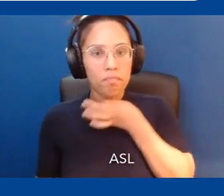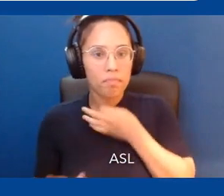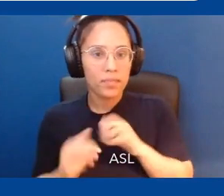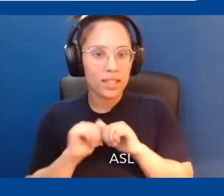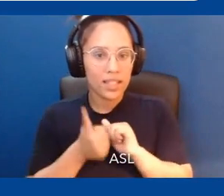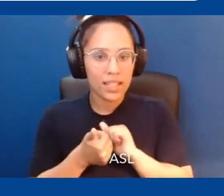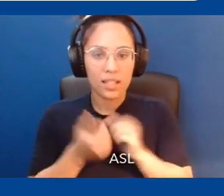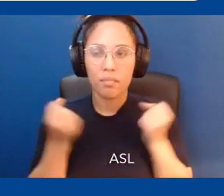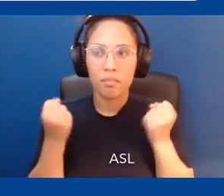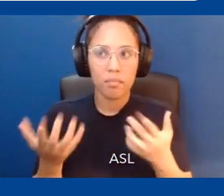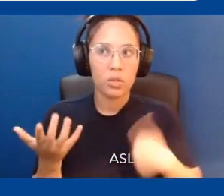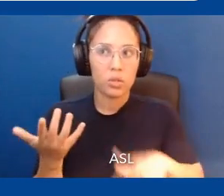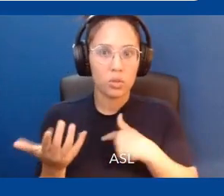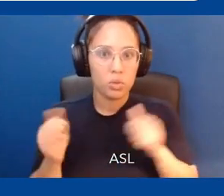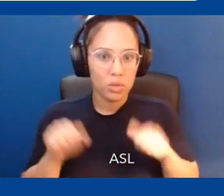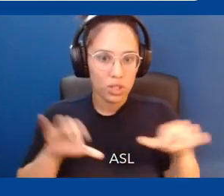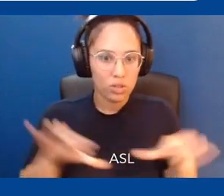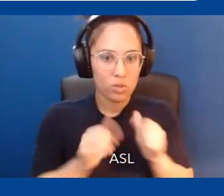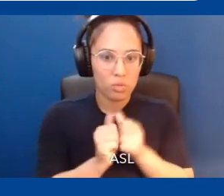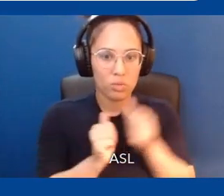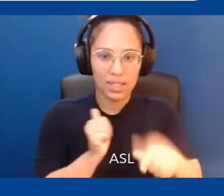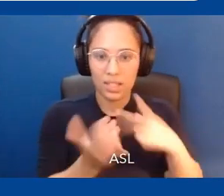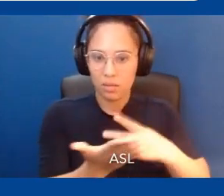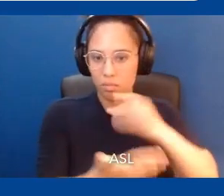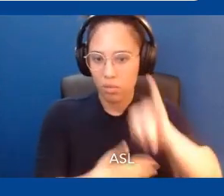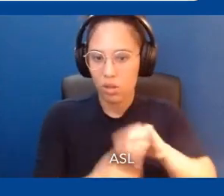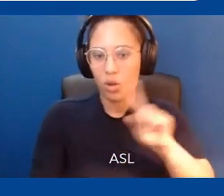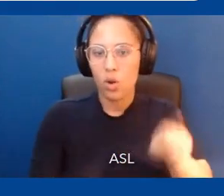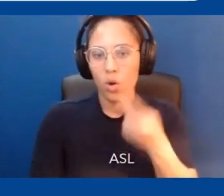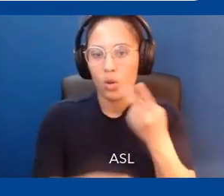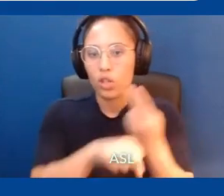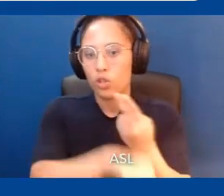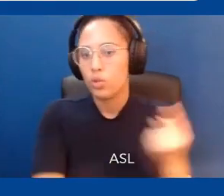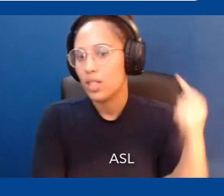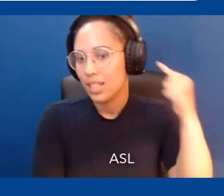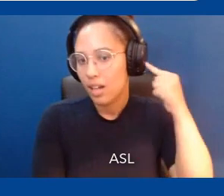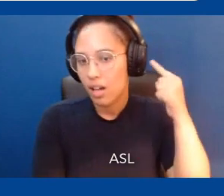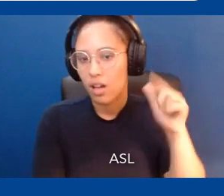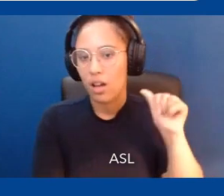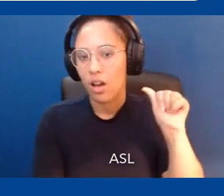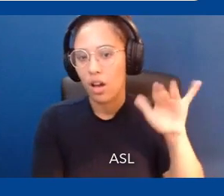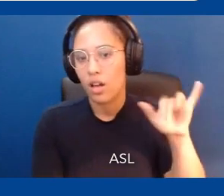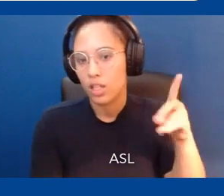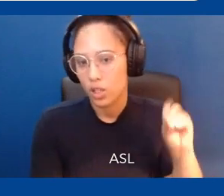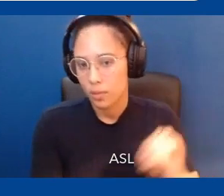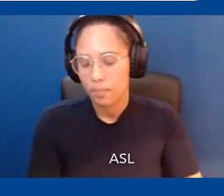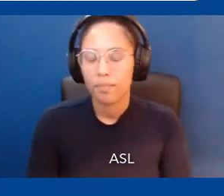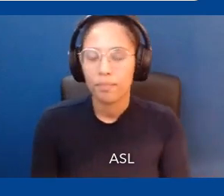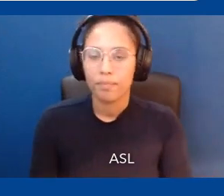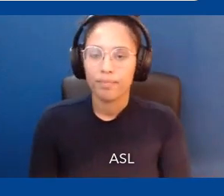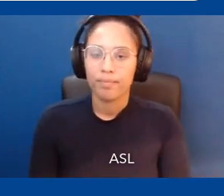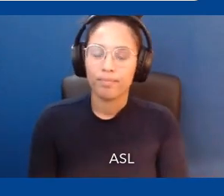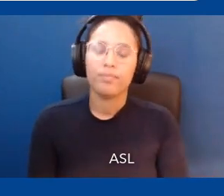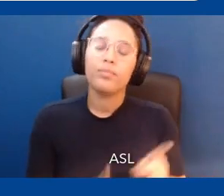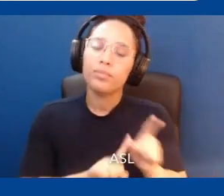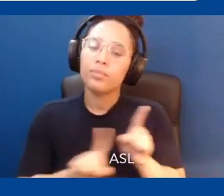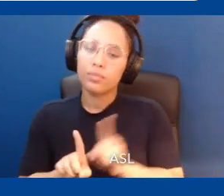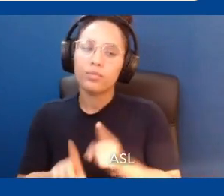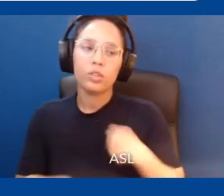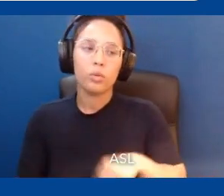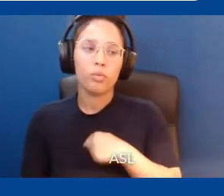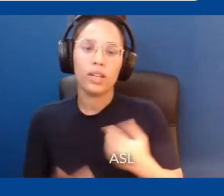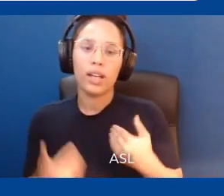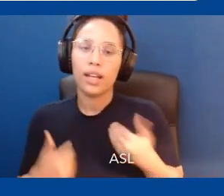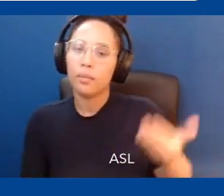project. And then in some previous collaborations with, for example, with a filmmaker,